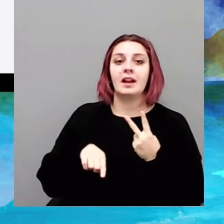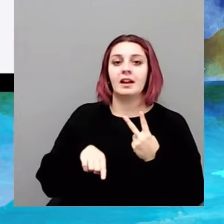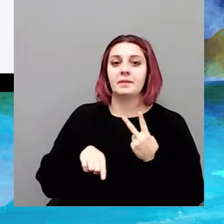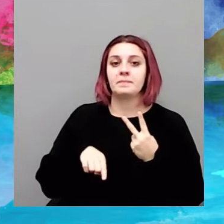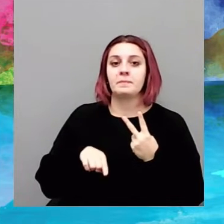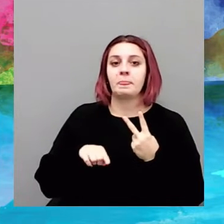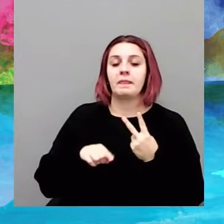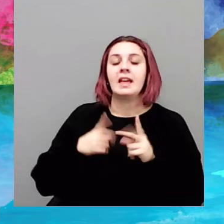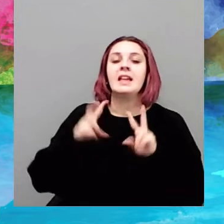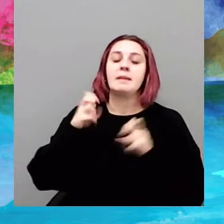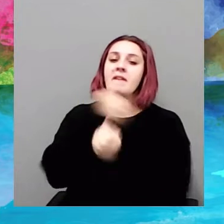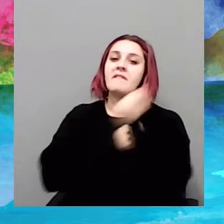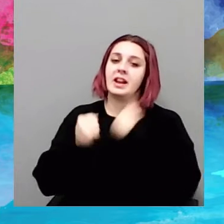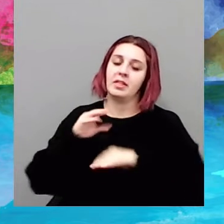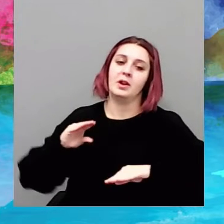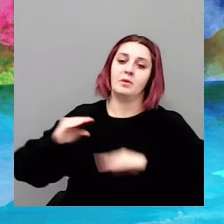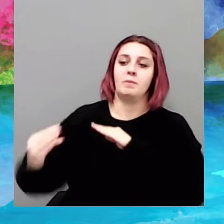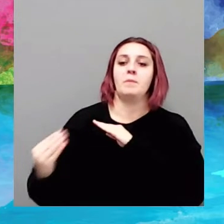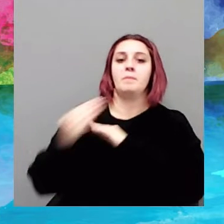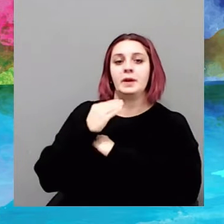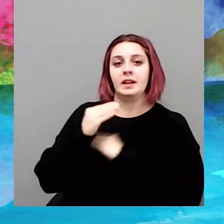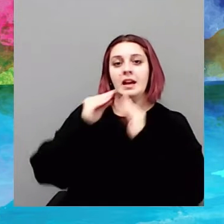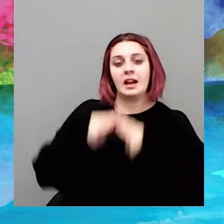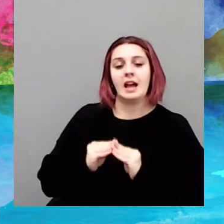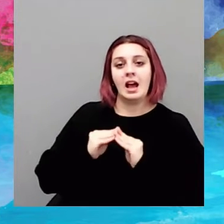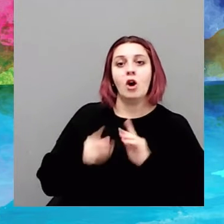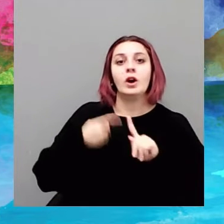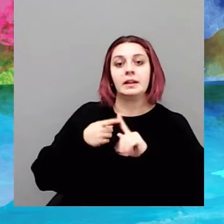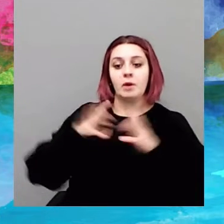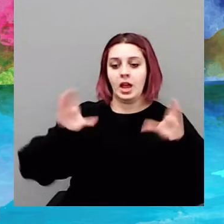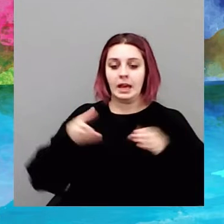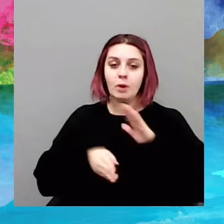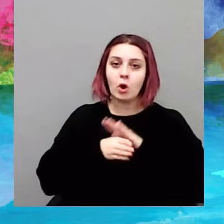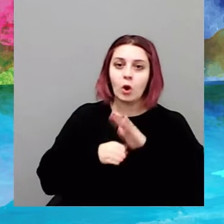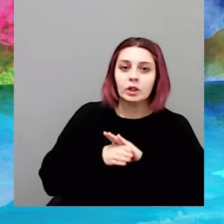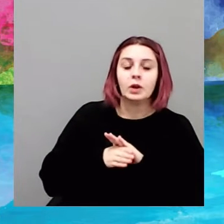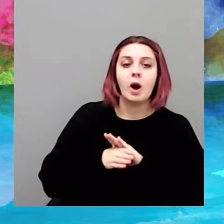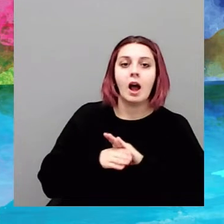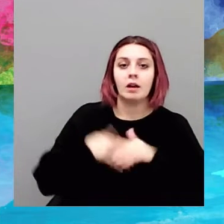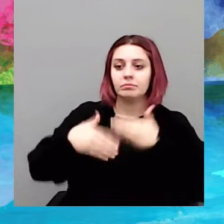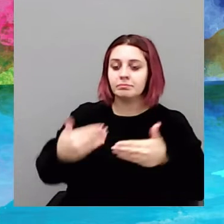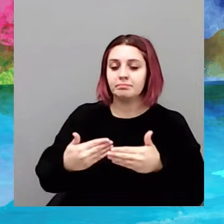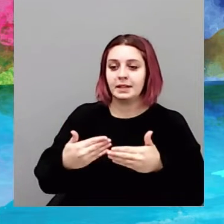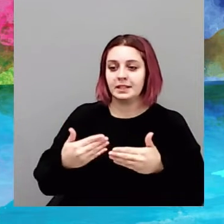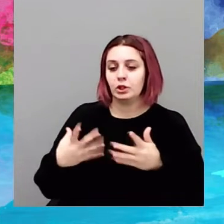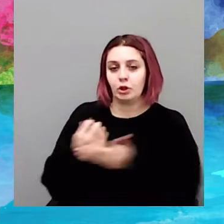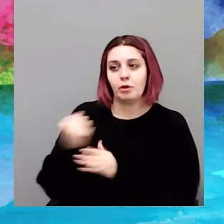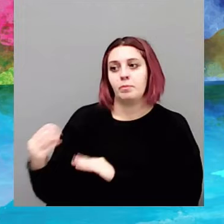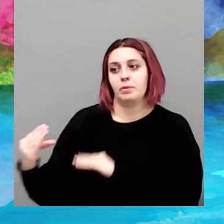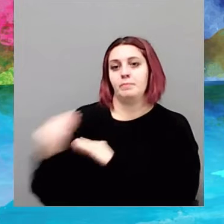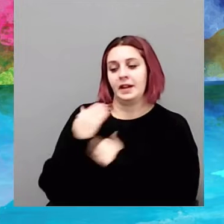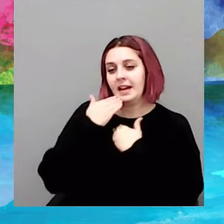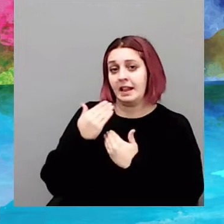reach a larger number of people, and this has also helped us to receive funding to be able to